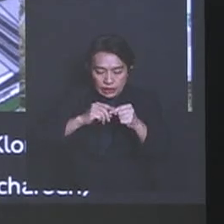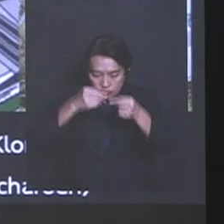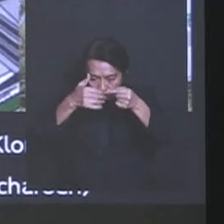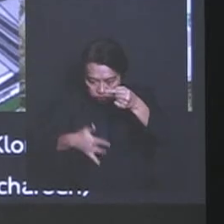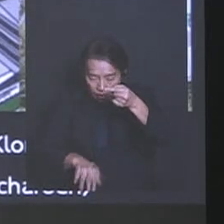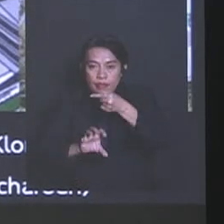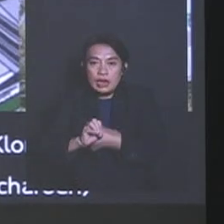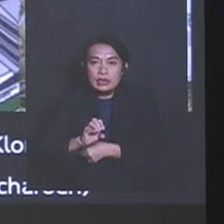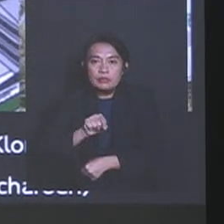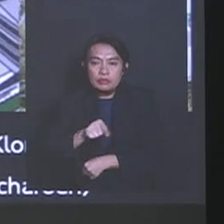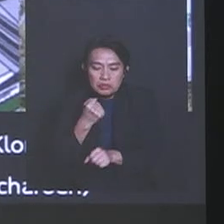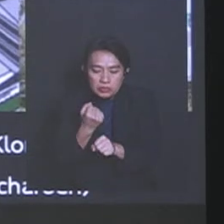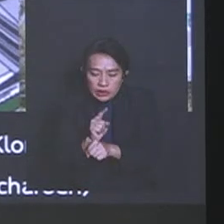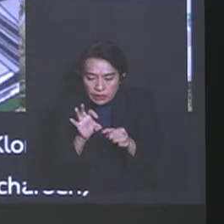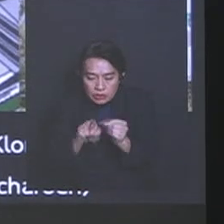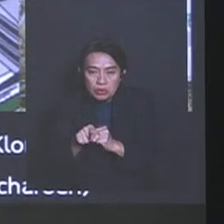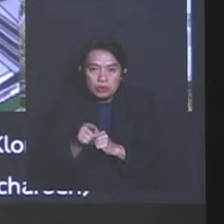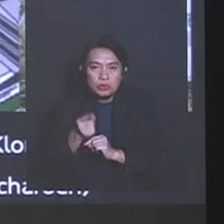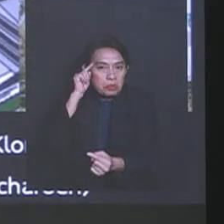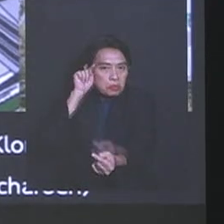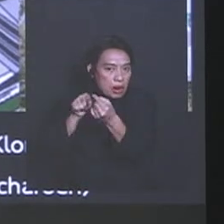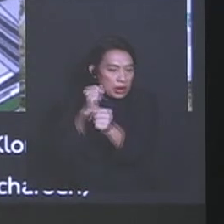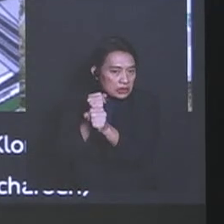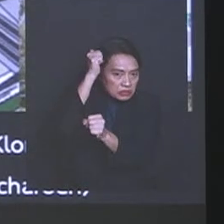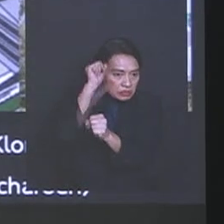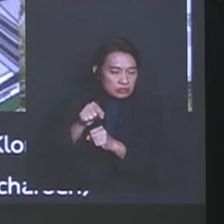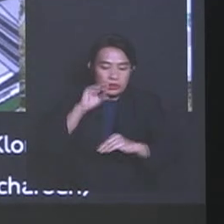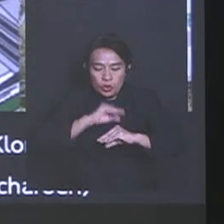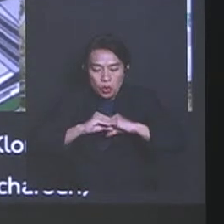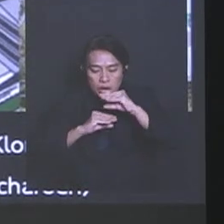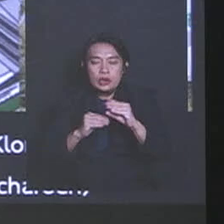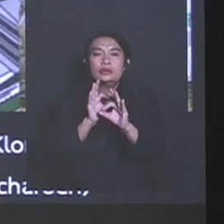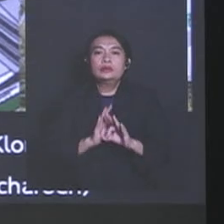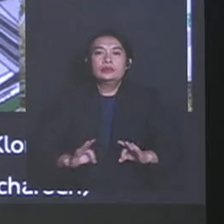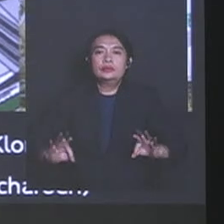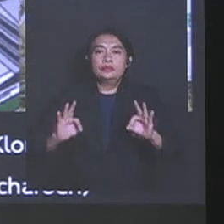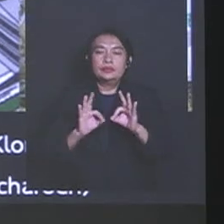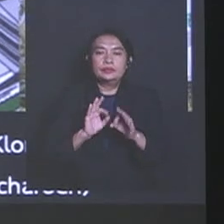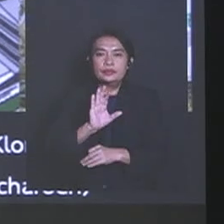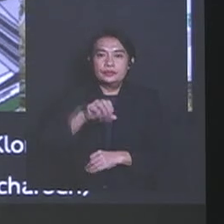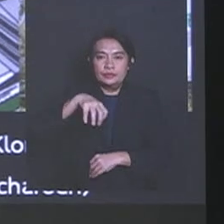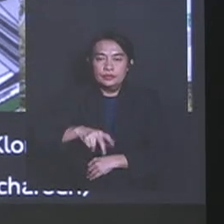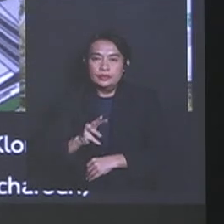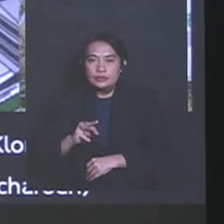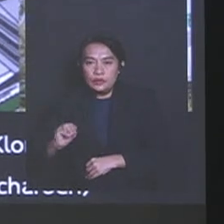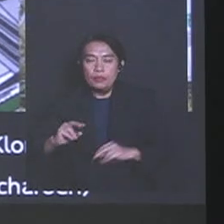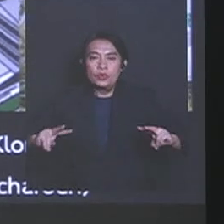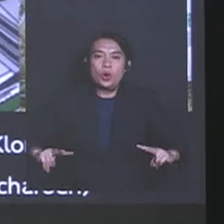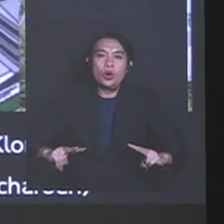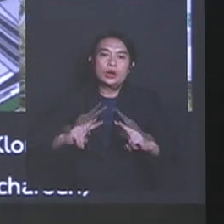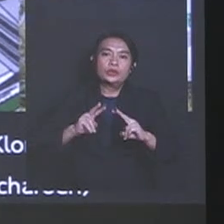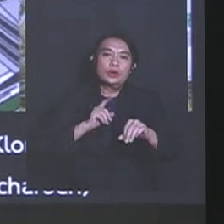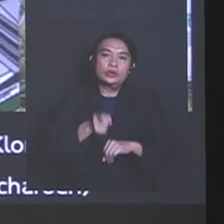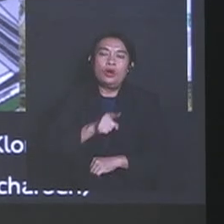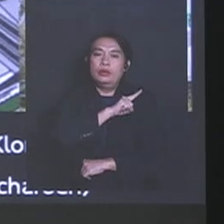And also the big project that the department level need to ensure that you also need to do as well. Not only capillary, but the